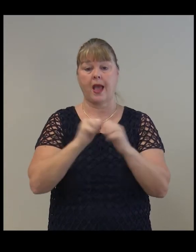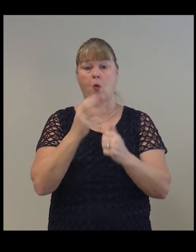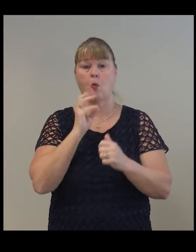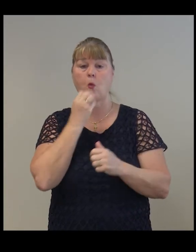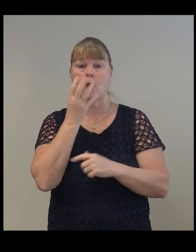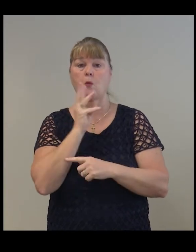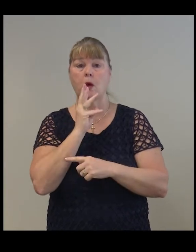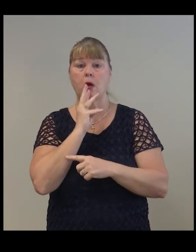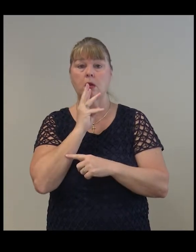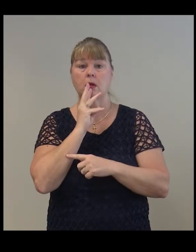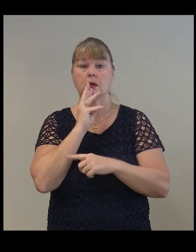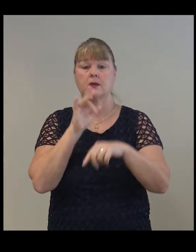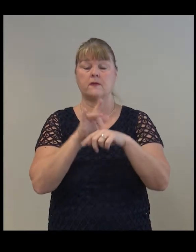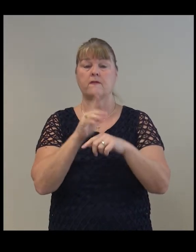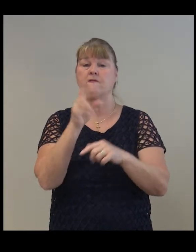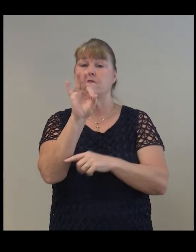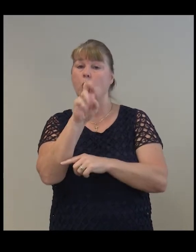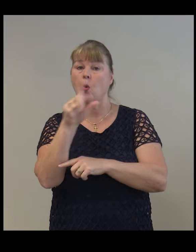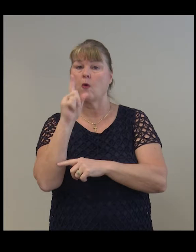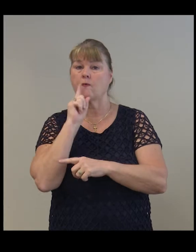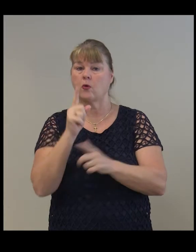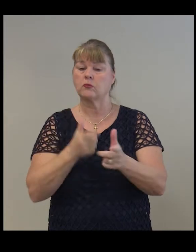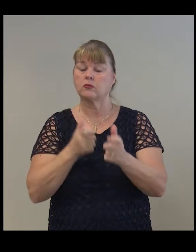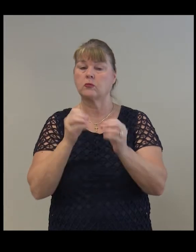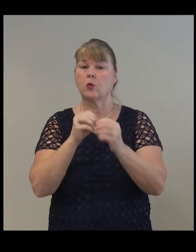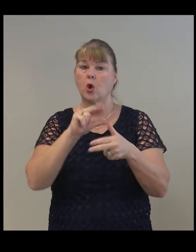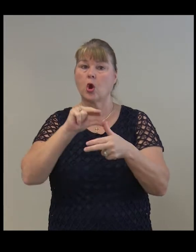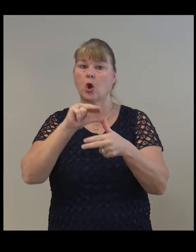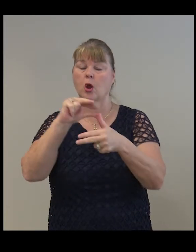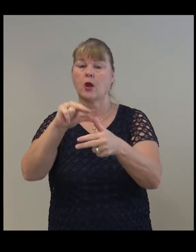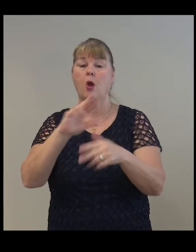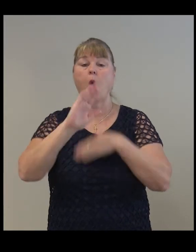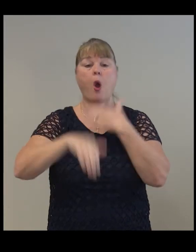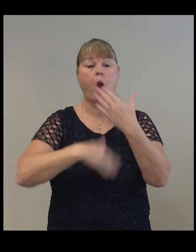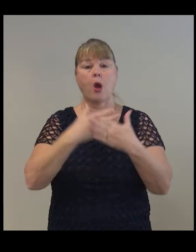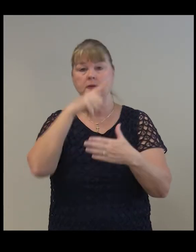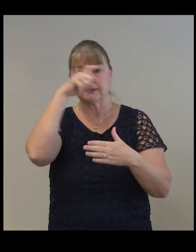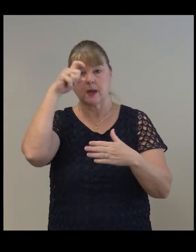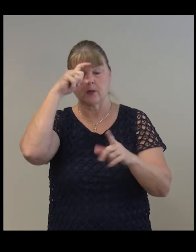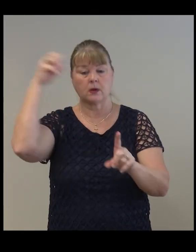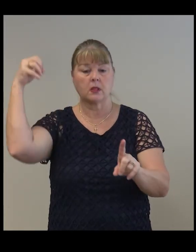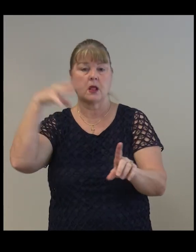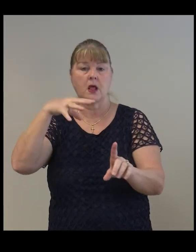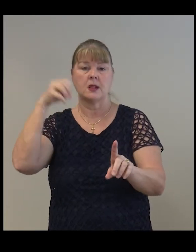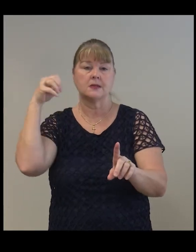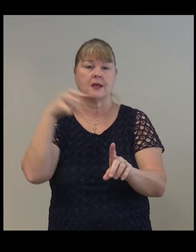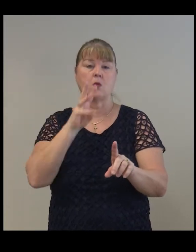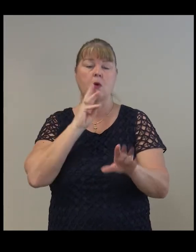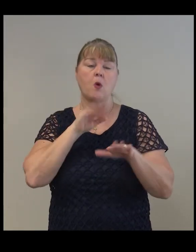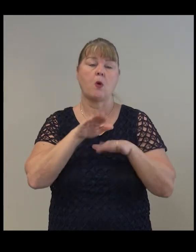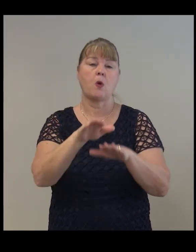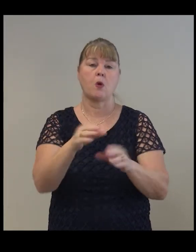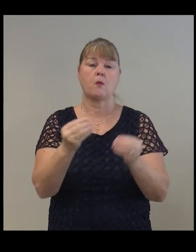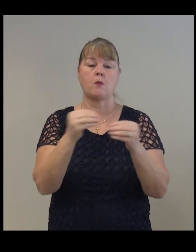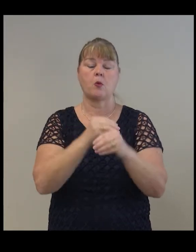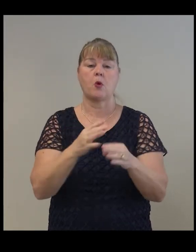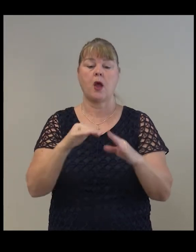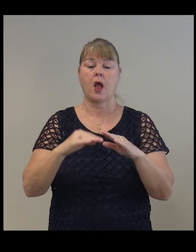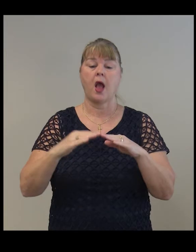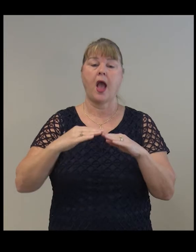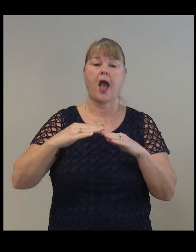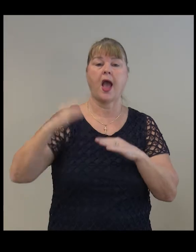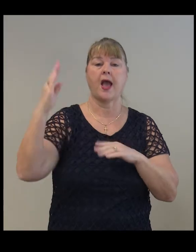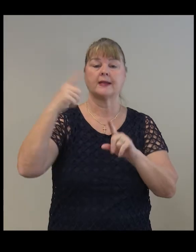these hurricanes. So if it's got all summer to bake in the sun and continue to get that heat to rise into those oceans and